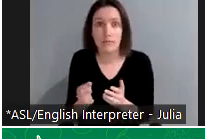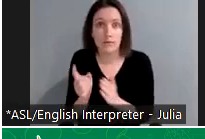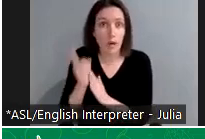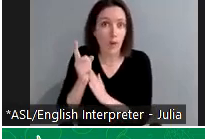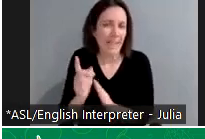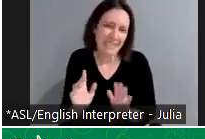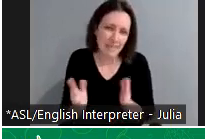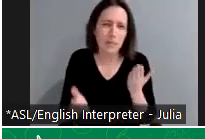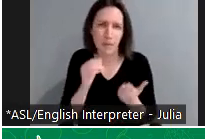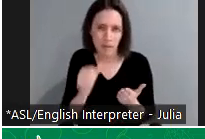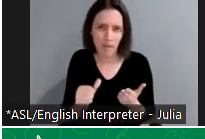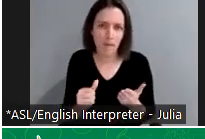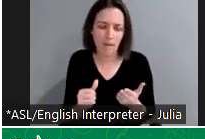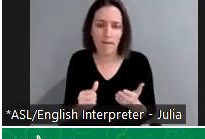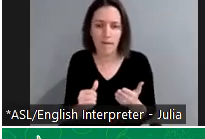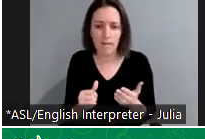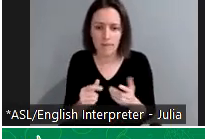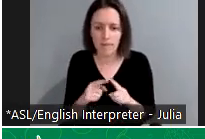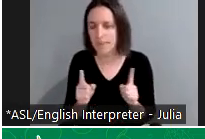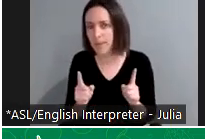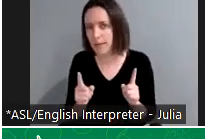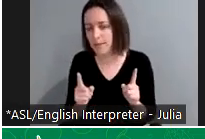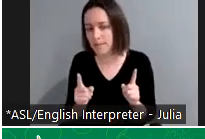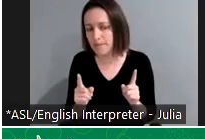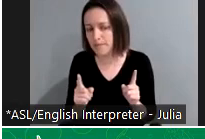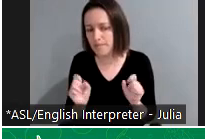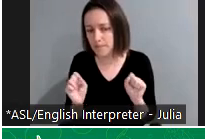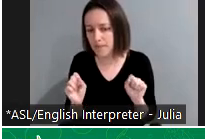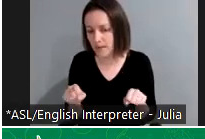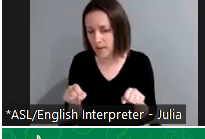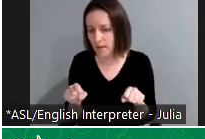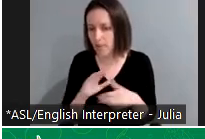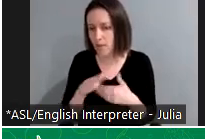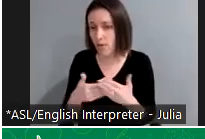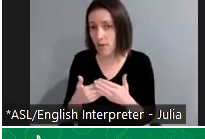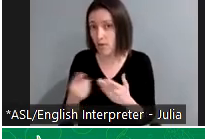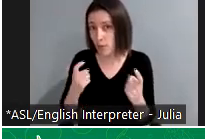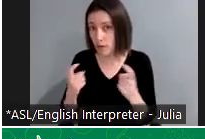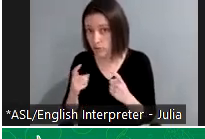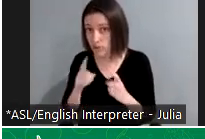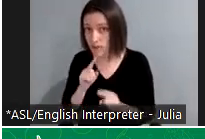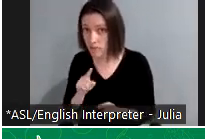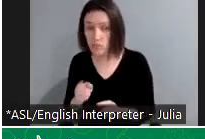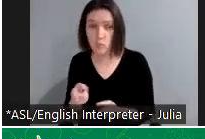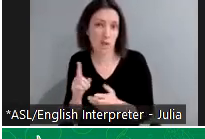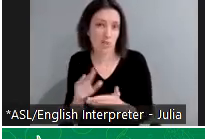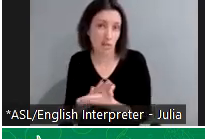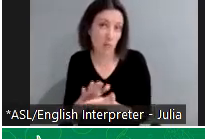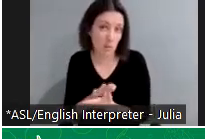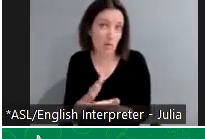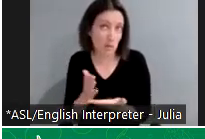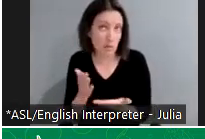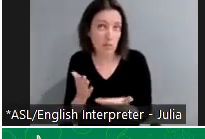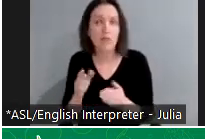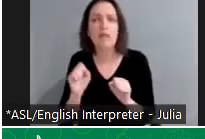to be able to place all the questions and answers in one document, but we can definitely send that